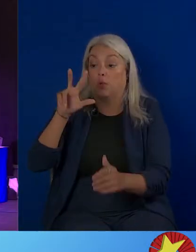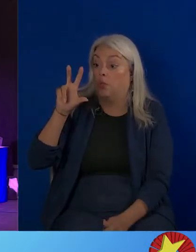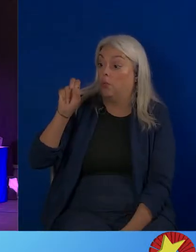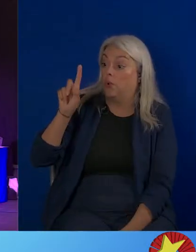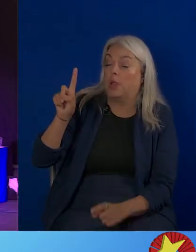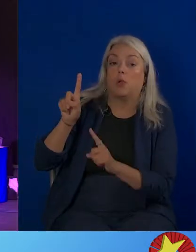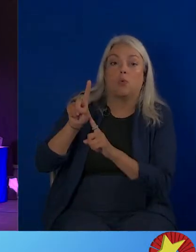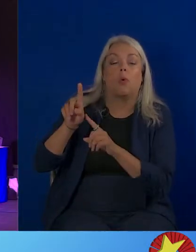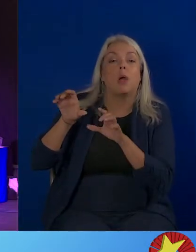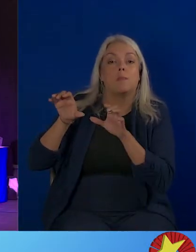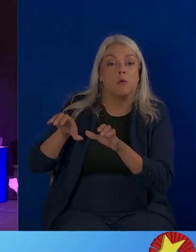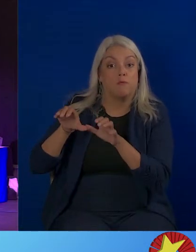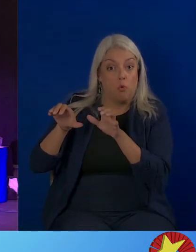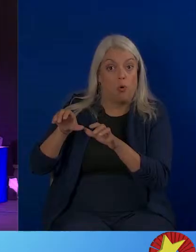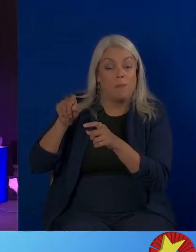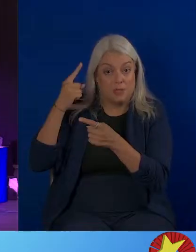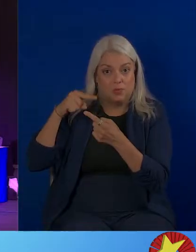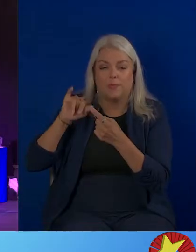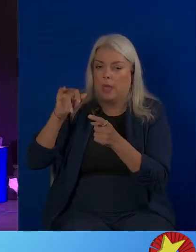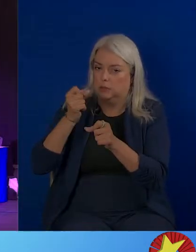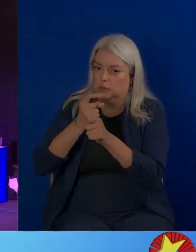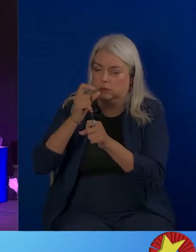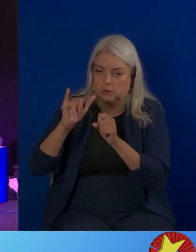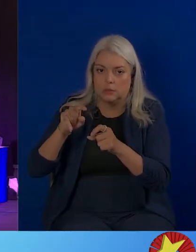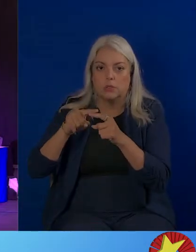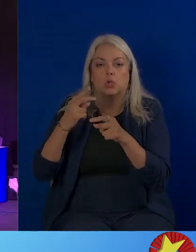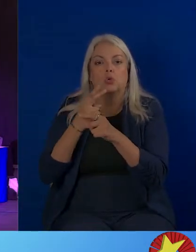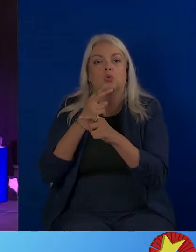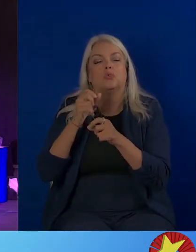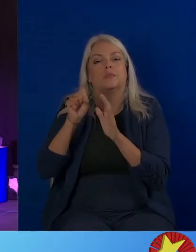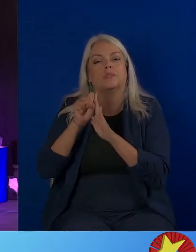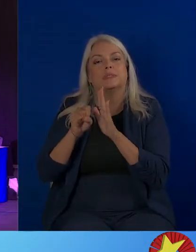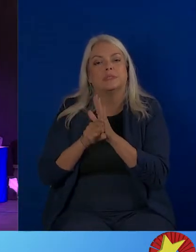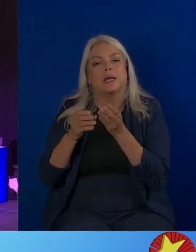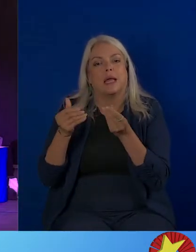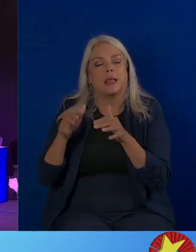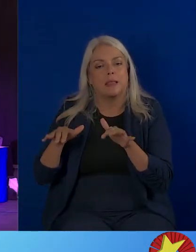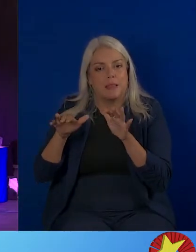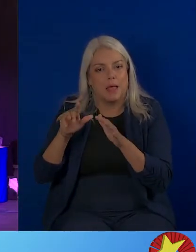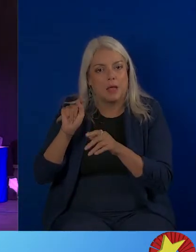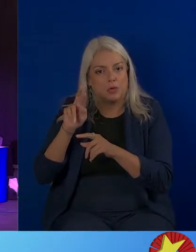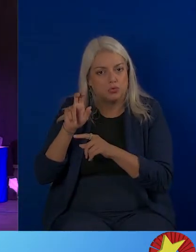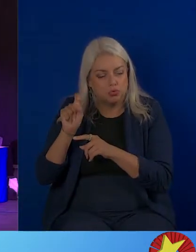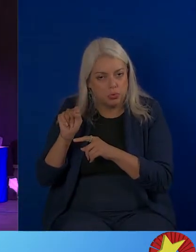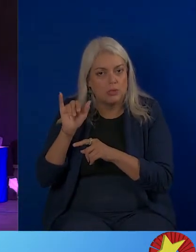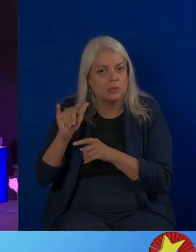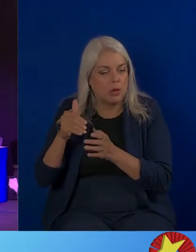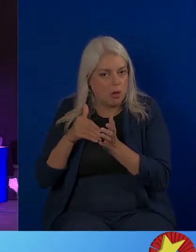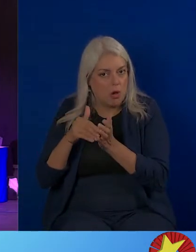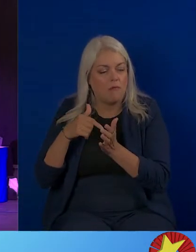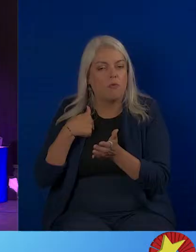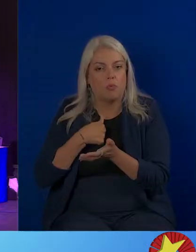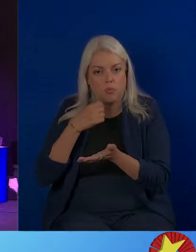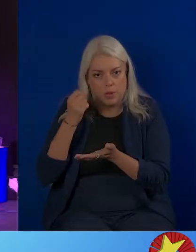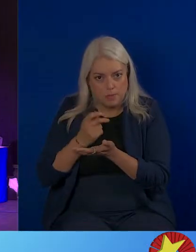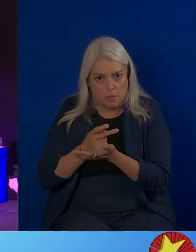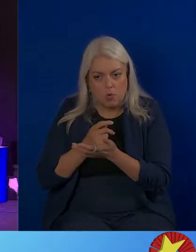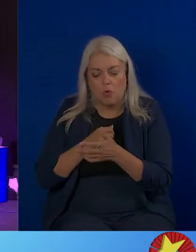a yearly thing. The use of state land trusts is something that we frequently, routinely approve here on the